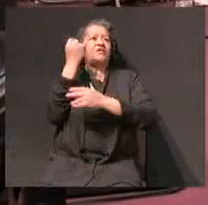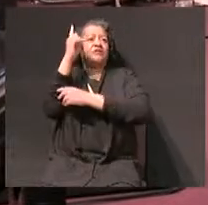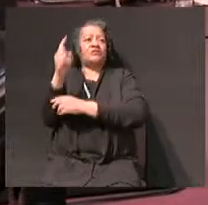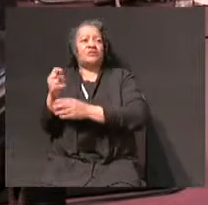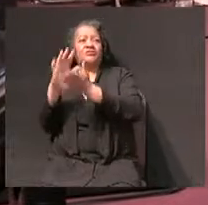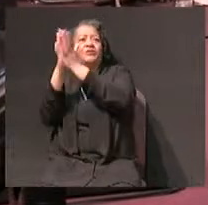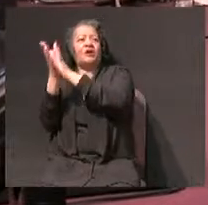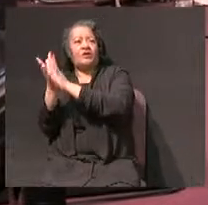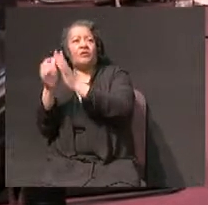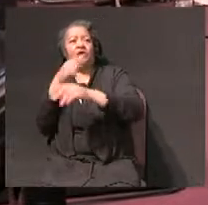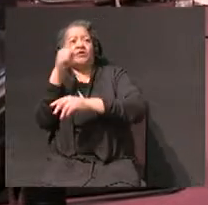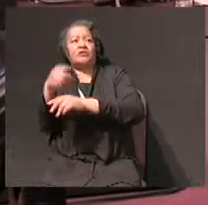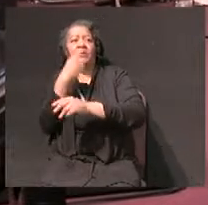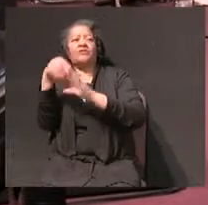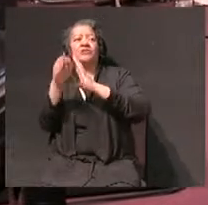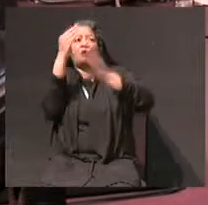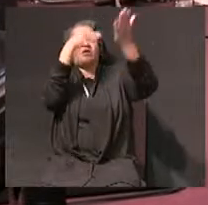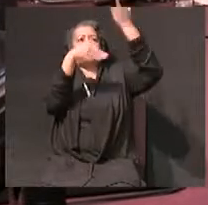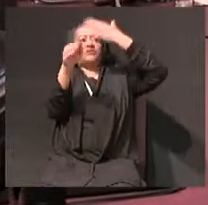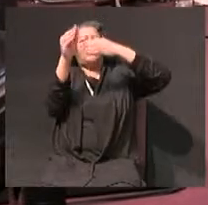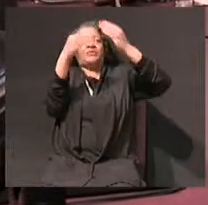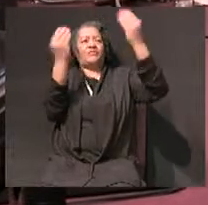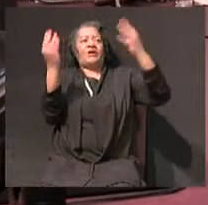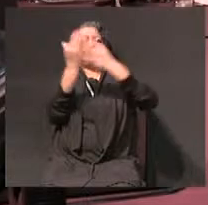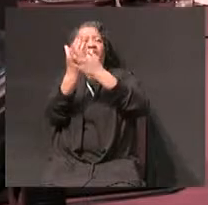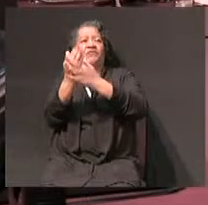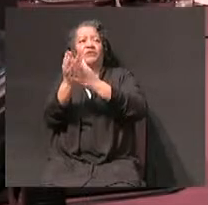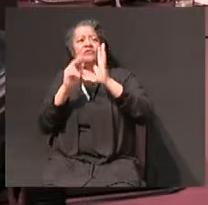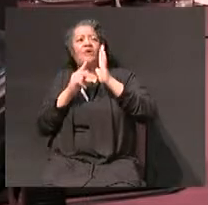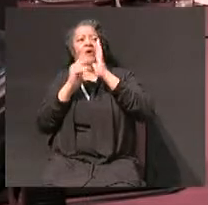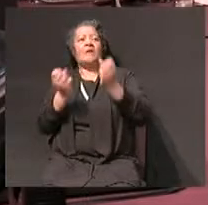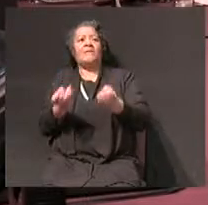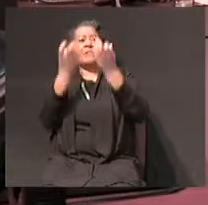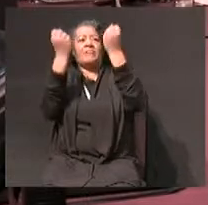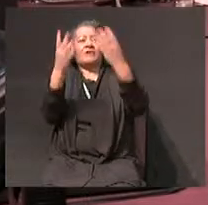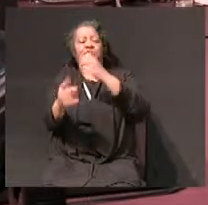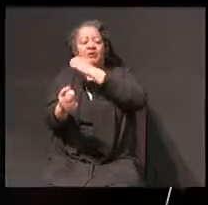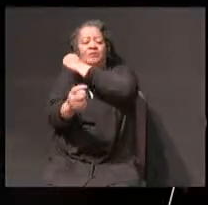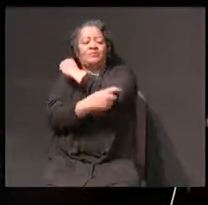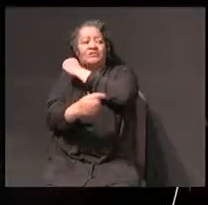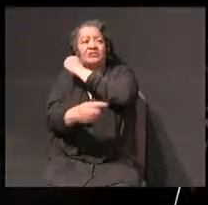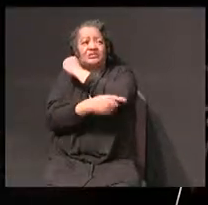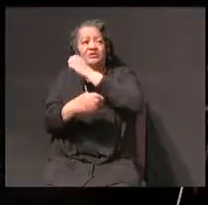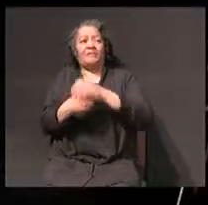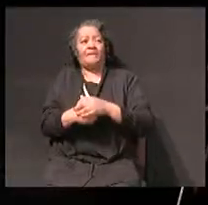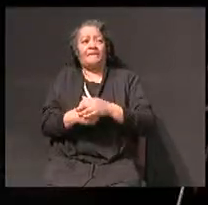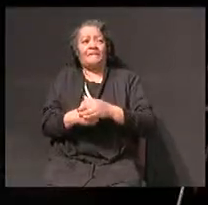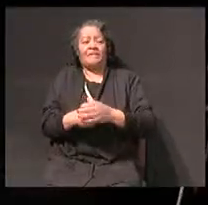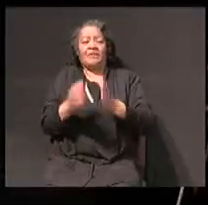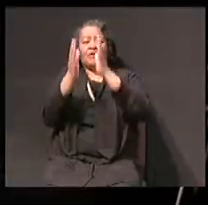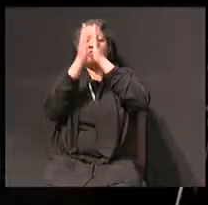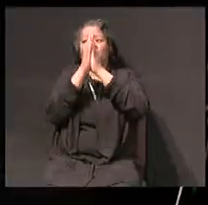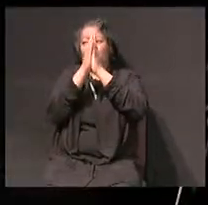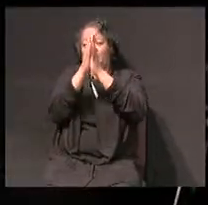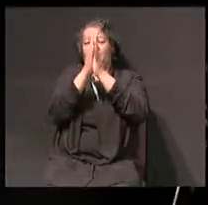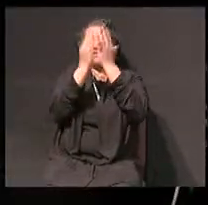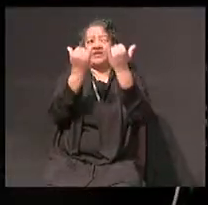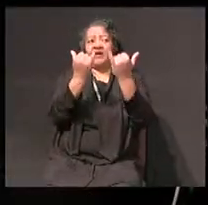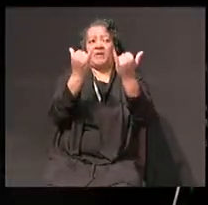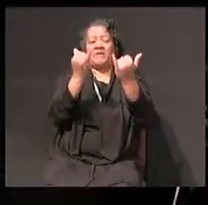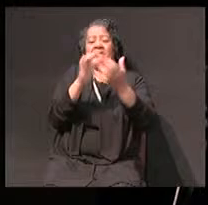be, you are in heaviness through manifold temptations. Let us go to the Lord in